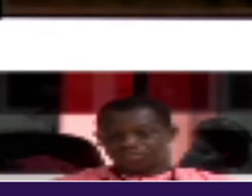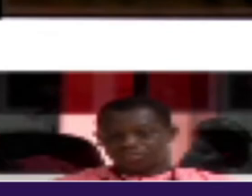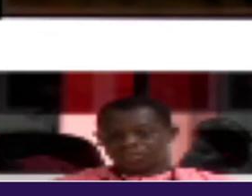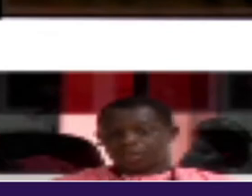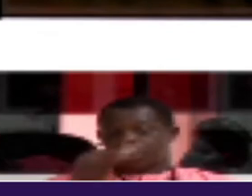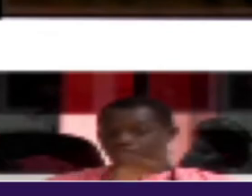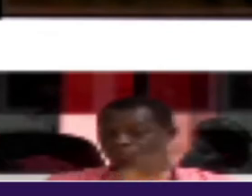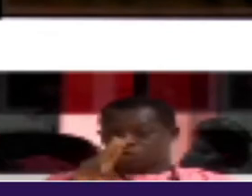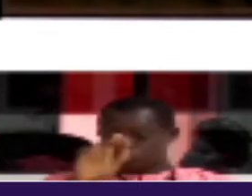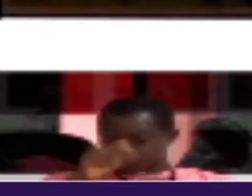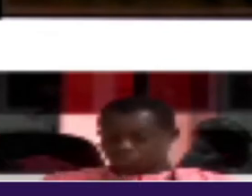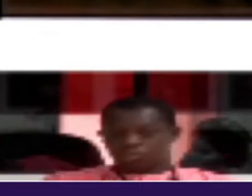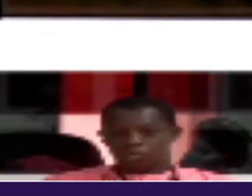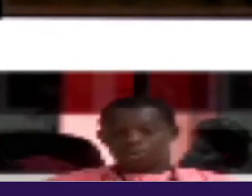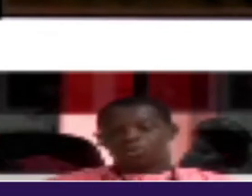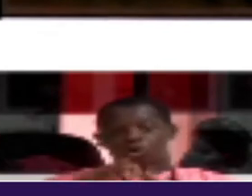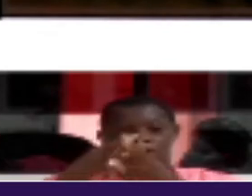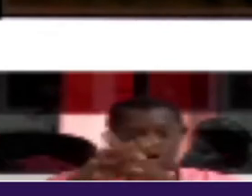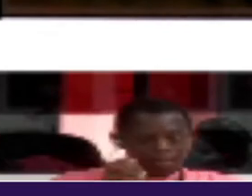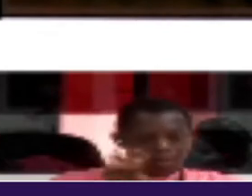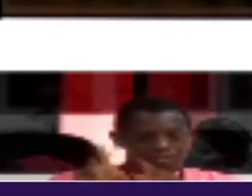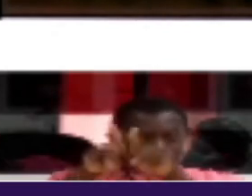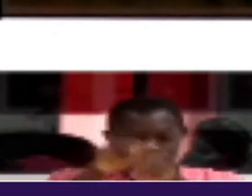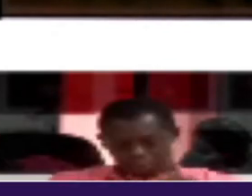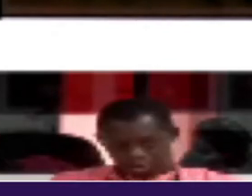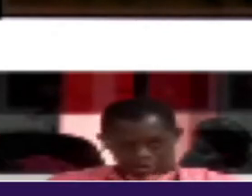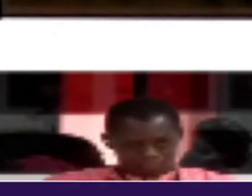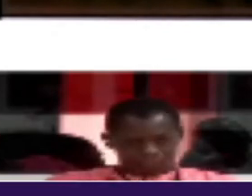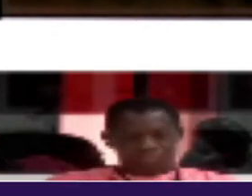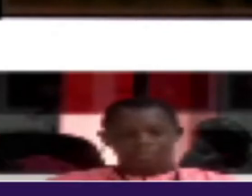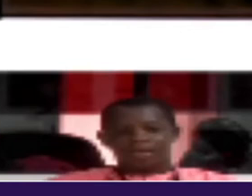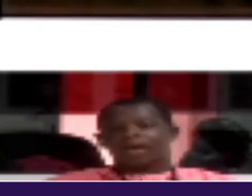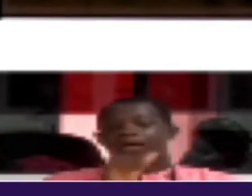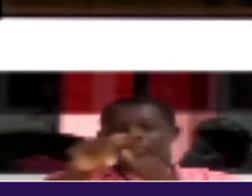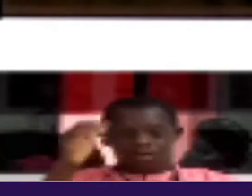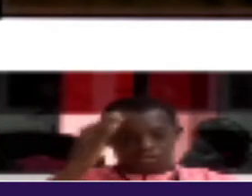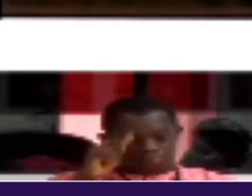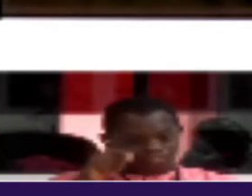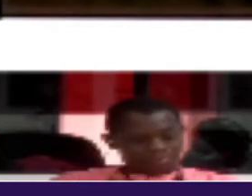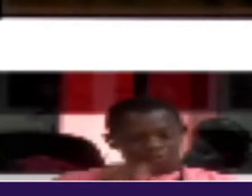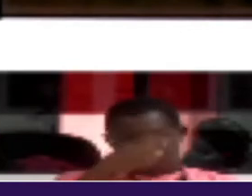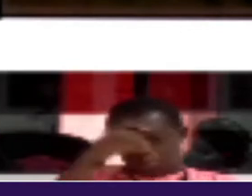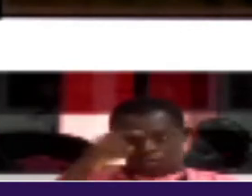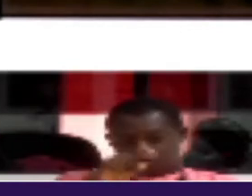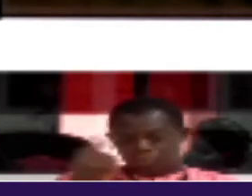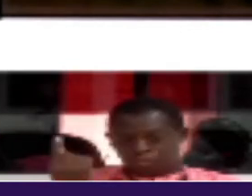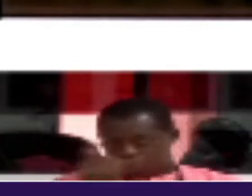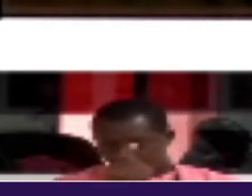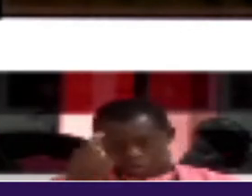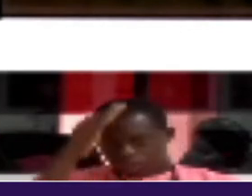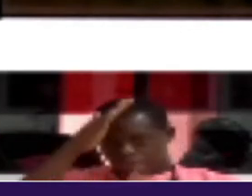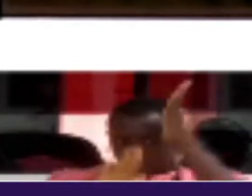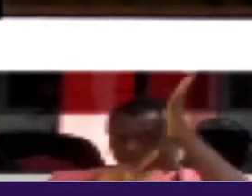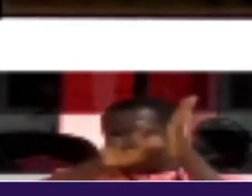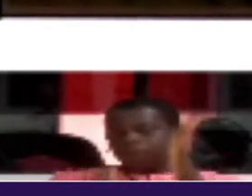since you cannot be in line with us here, then know that this job, you are not the only soldier here. There